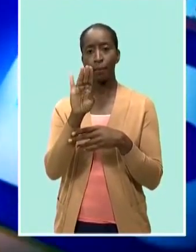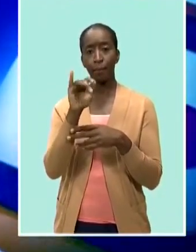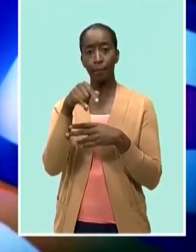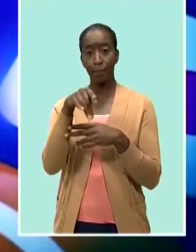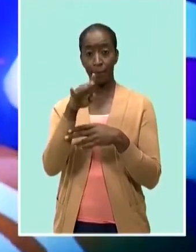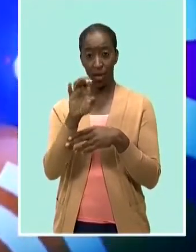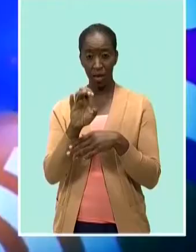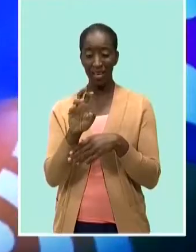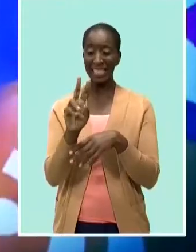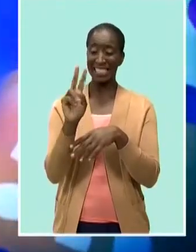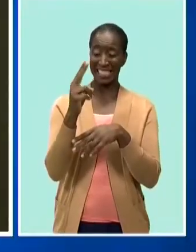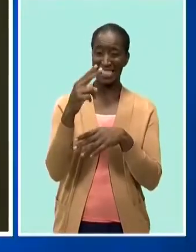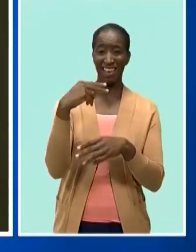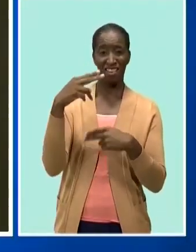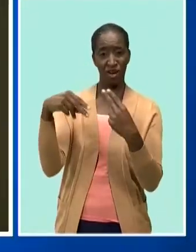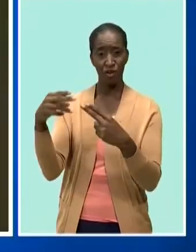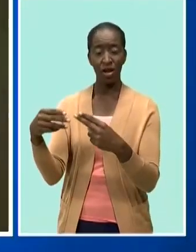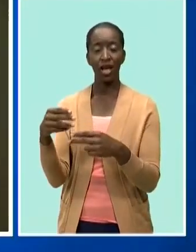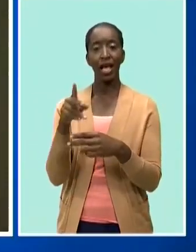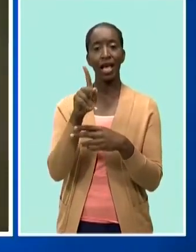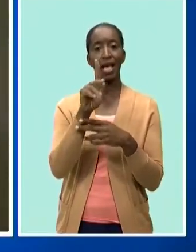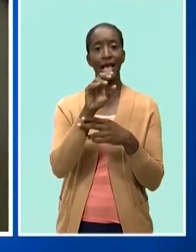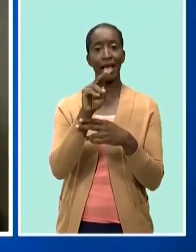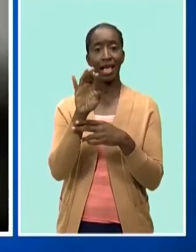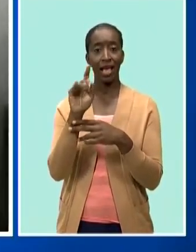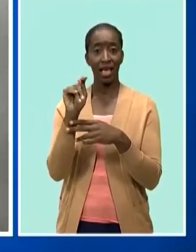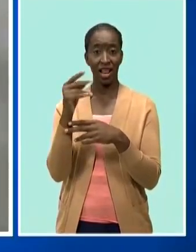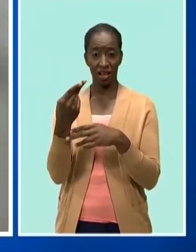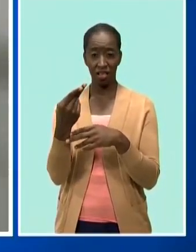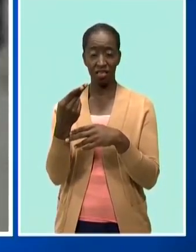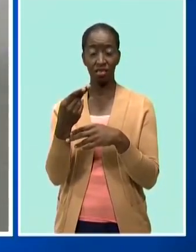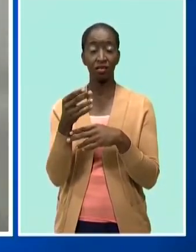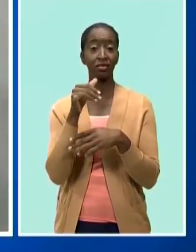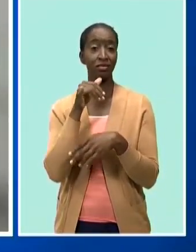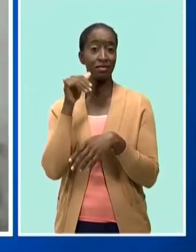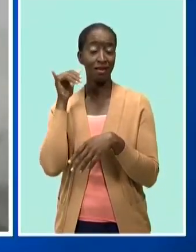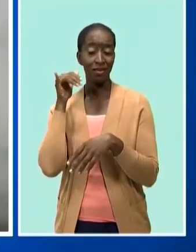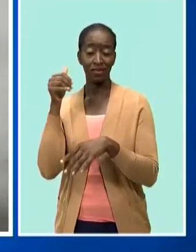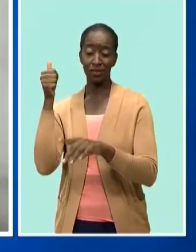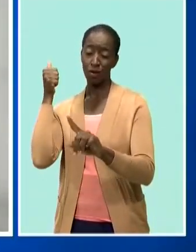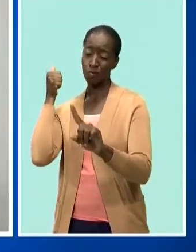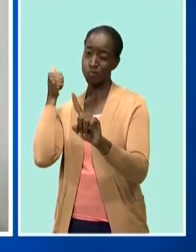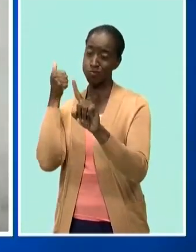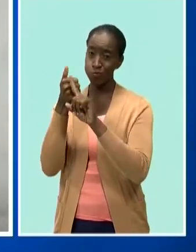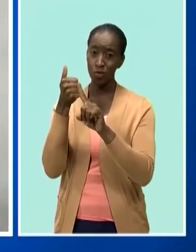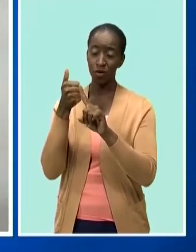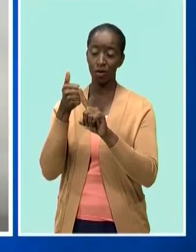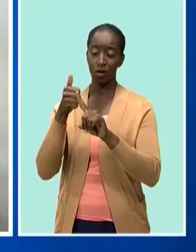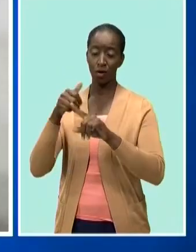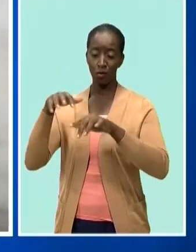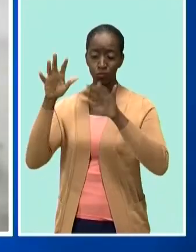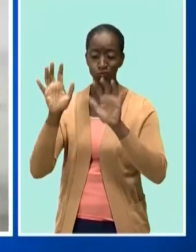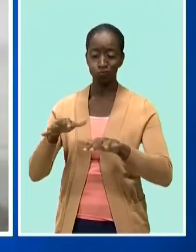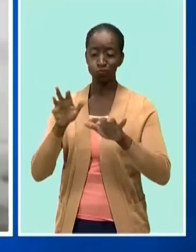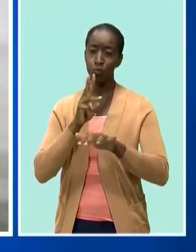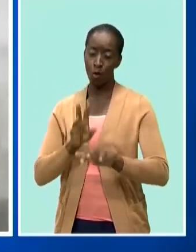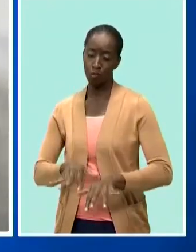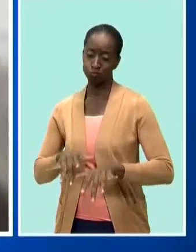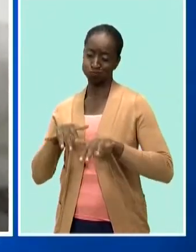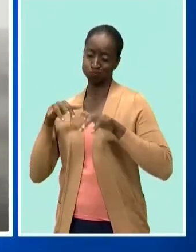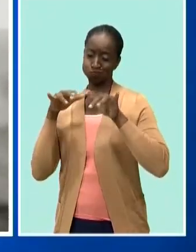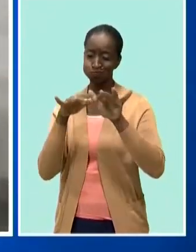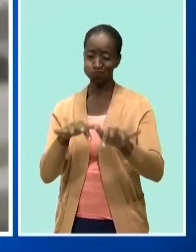named Kenneth. The storm hit the southern African nation yesterday, flooding low-lying areas. Many homes were destroyed, and